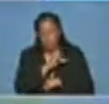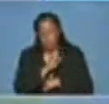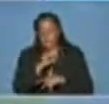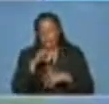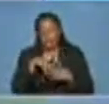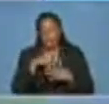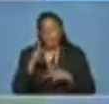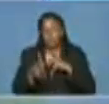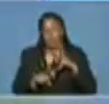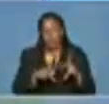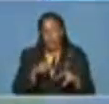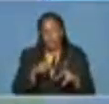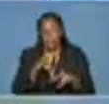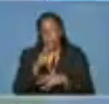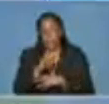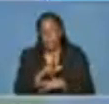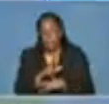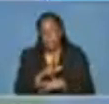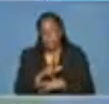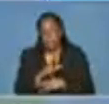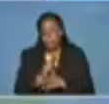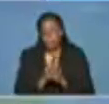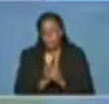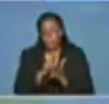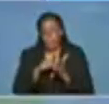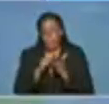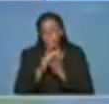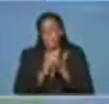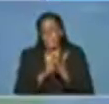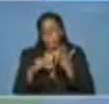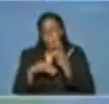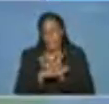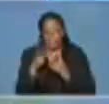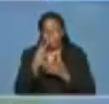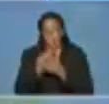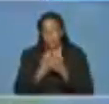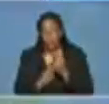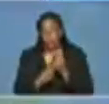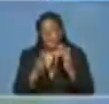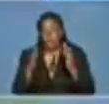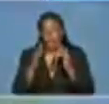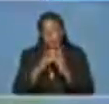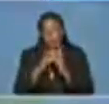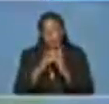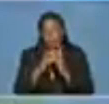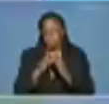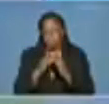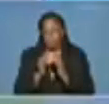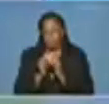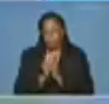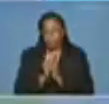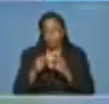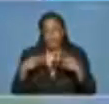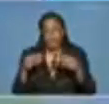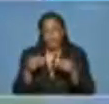and the Public Finance Management Bill. The replacement legislation, now passed in both houses, paves the way for more